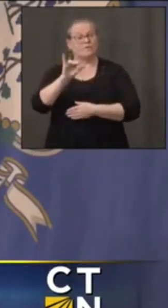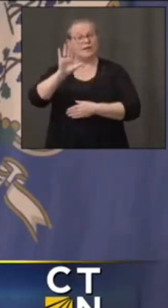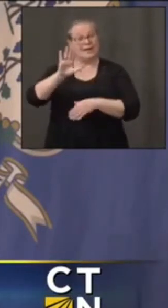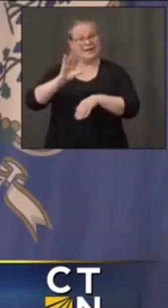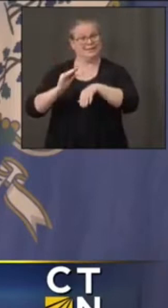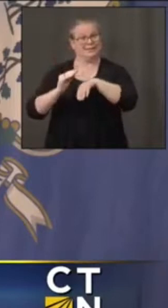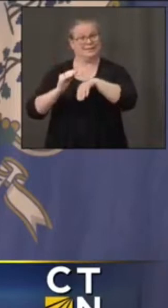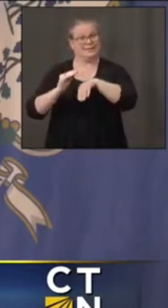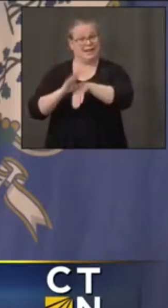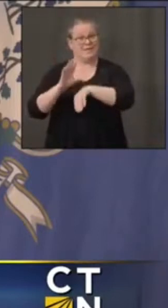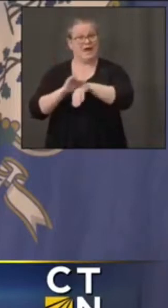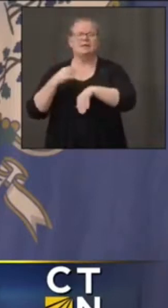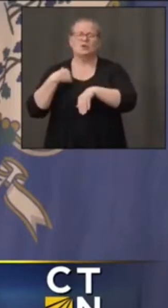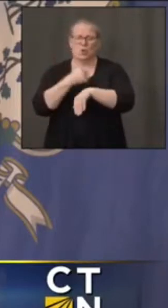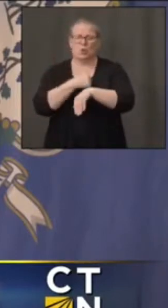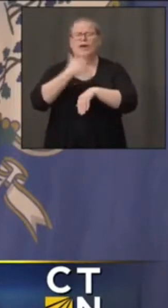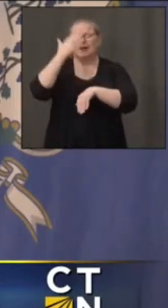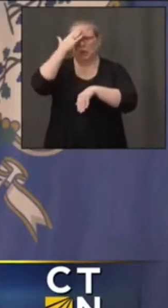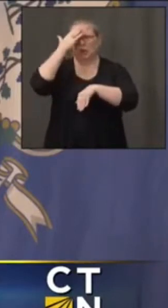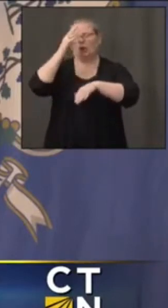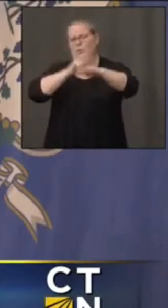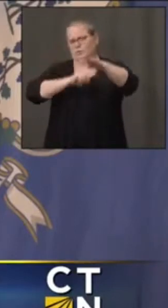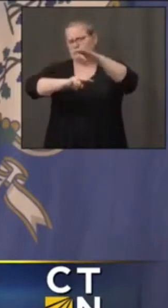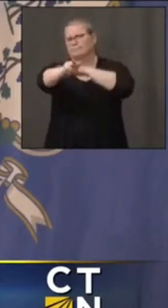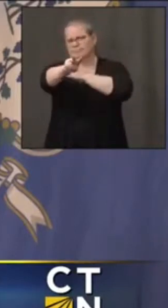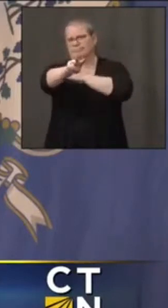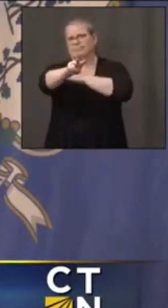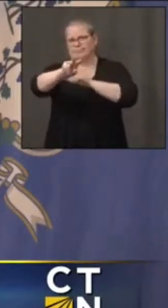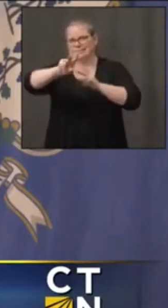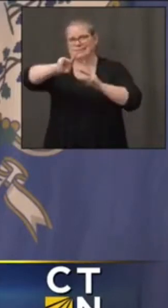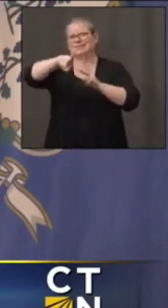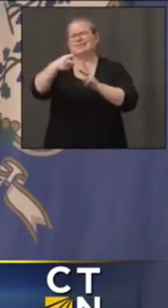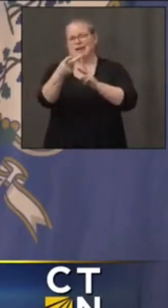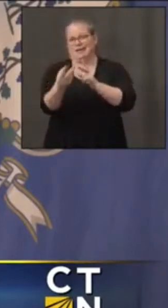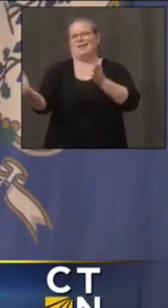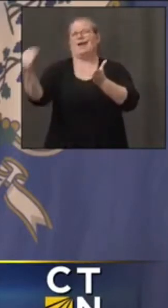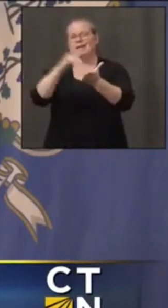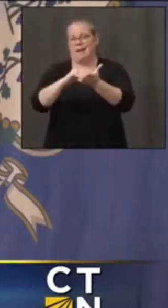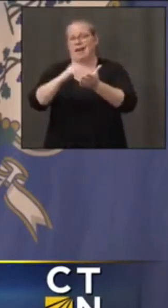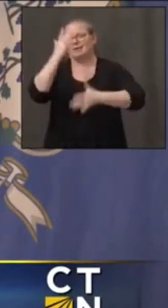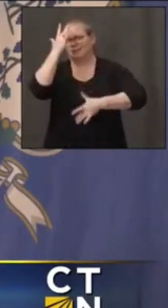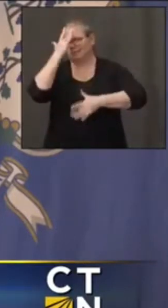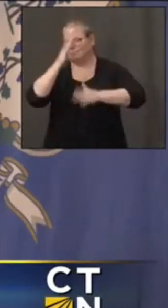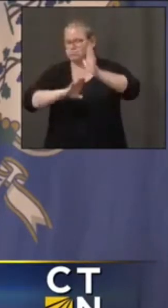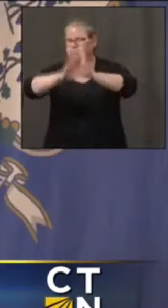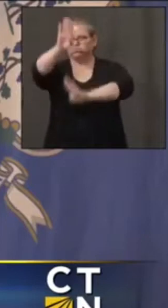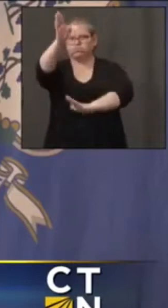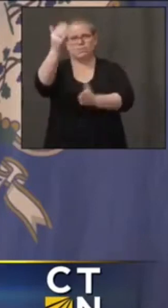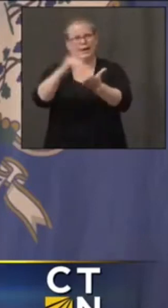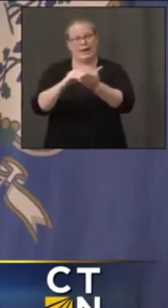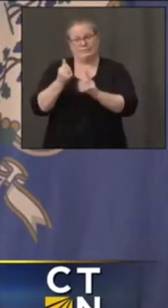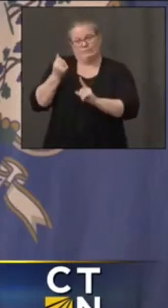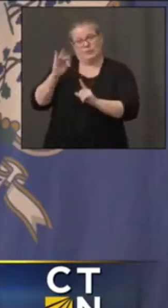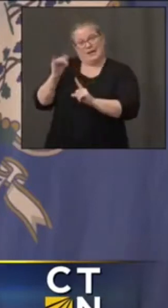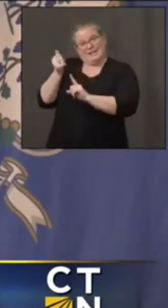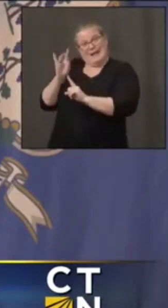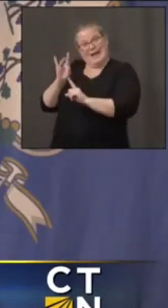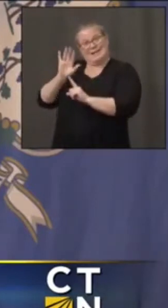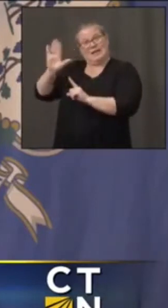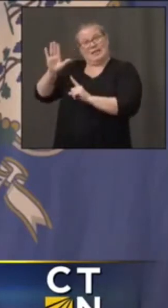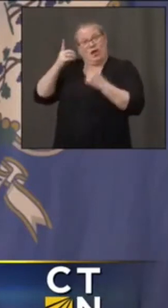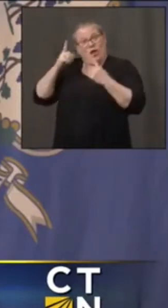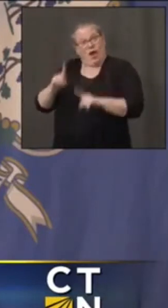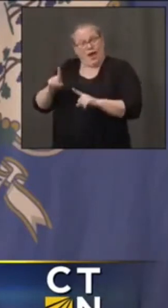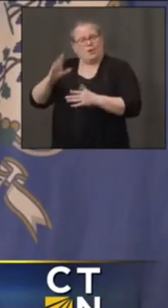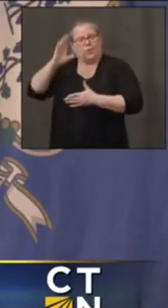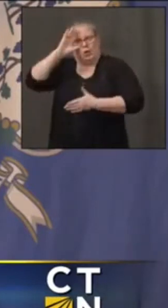a second wave. We knew this from 1918. We knew this from our healthcare advisory group. We're hoping maybe end